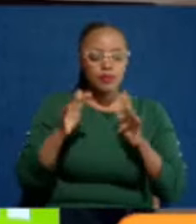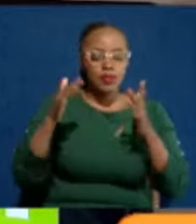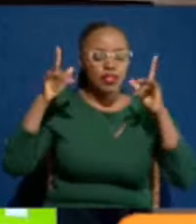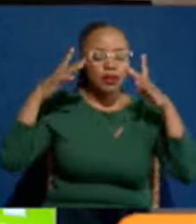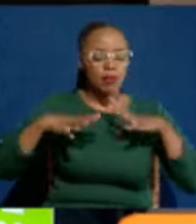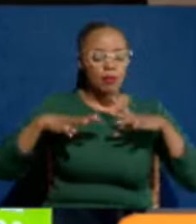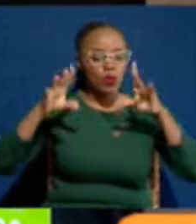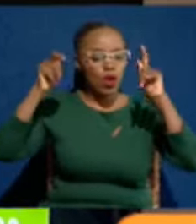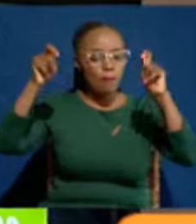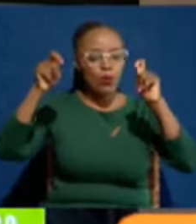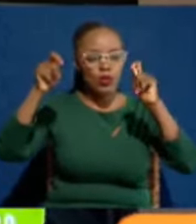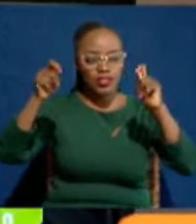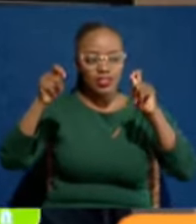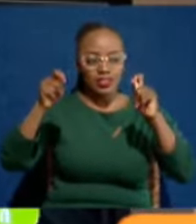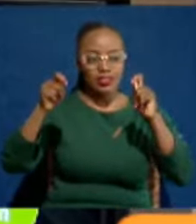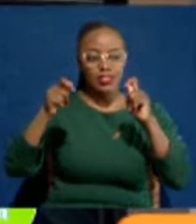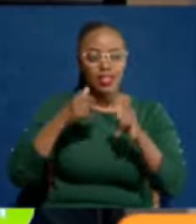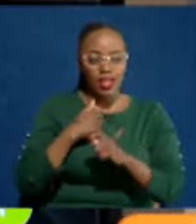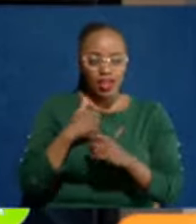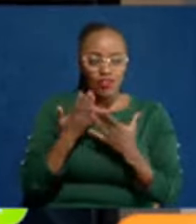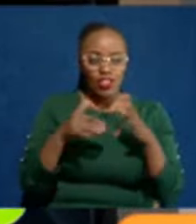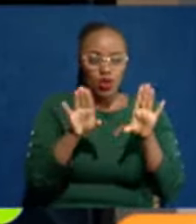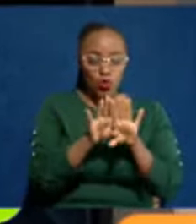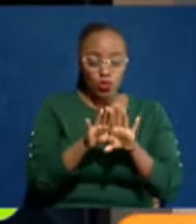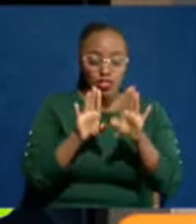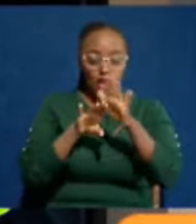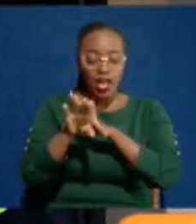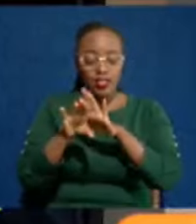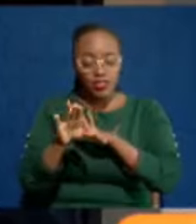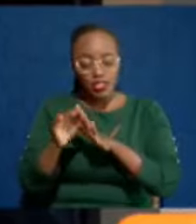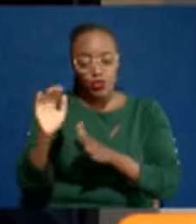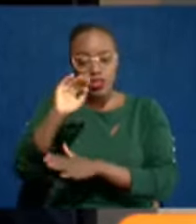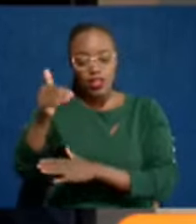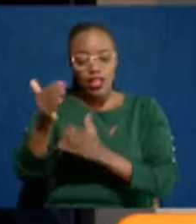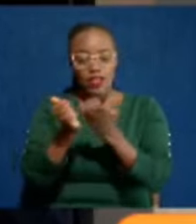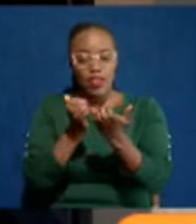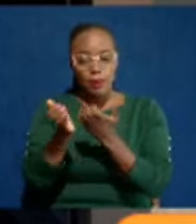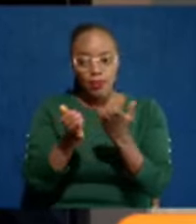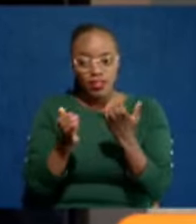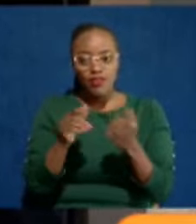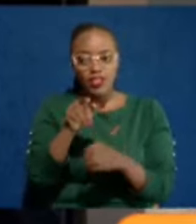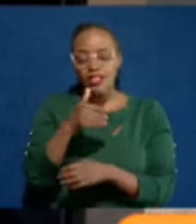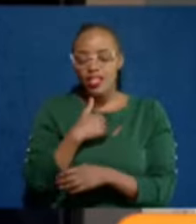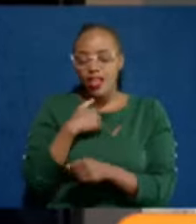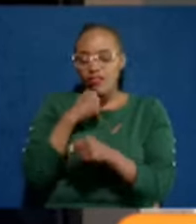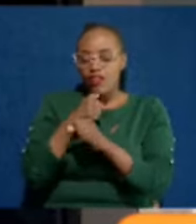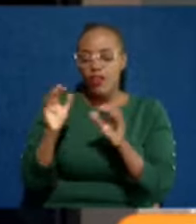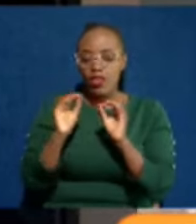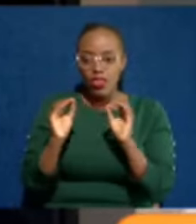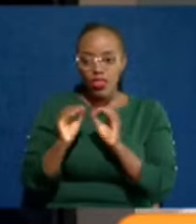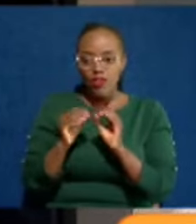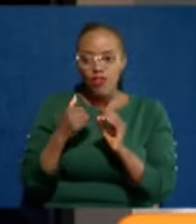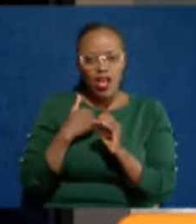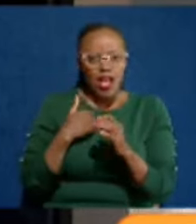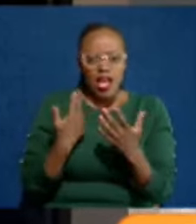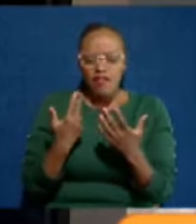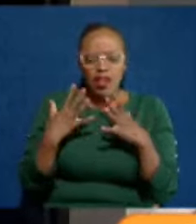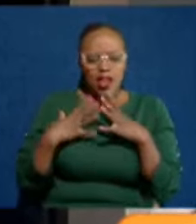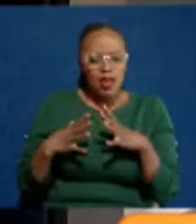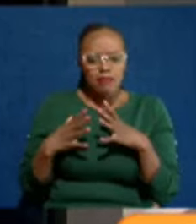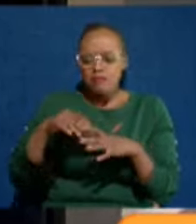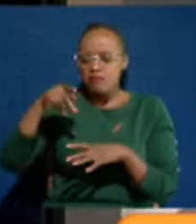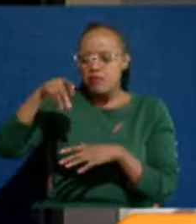really, in as much as, you know, they closed off access to the city, but businesses obviously did not function. There were no public passenger